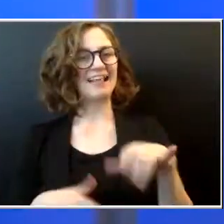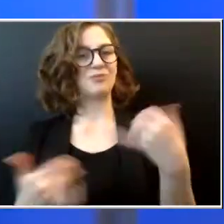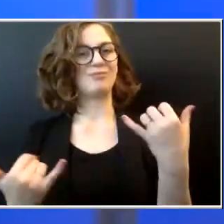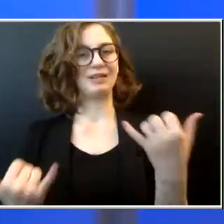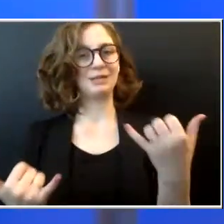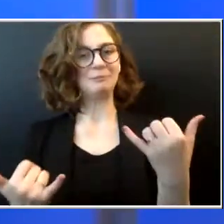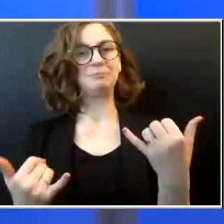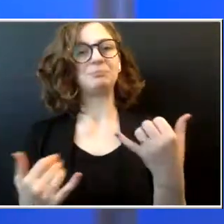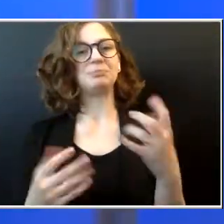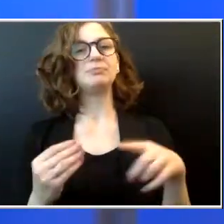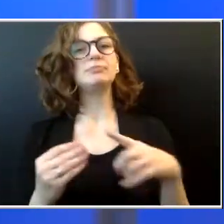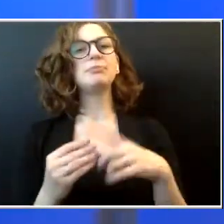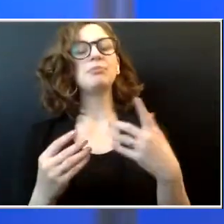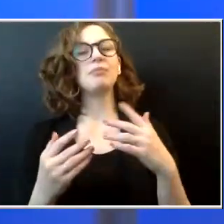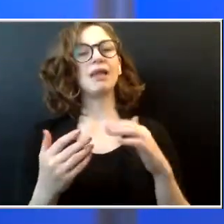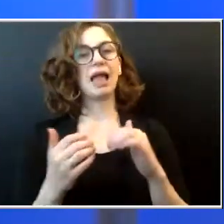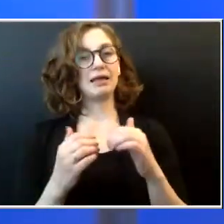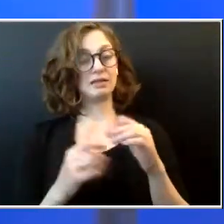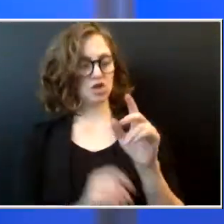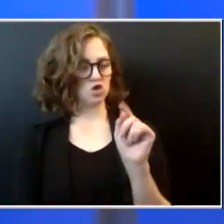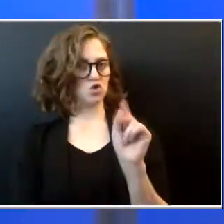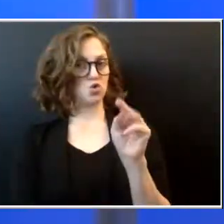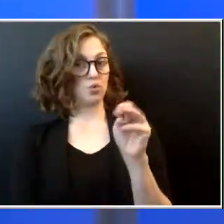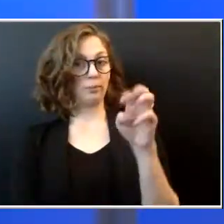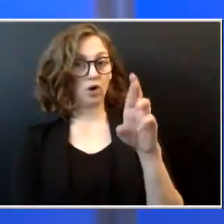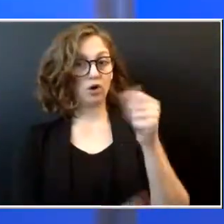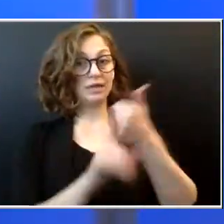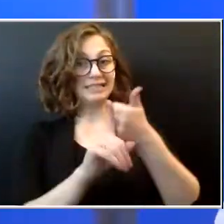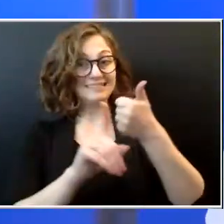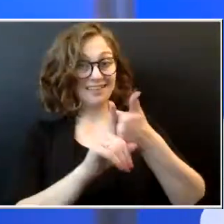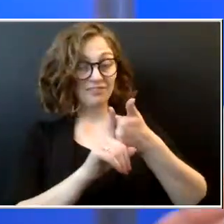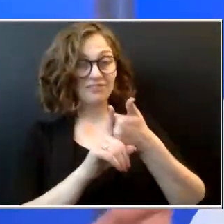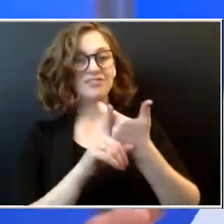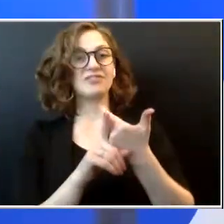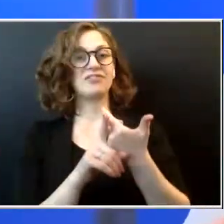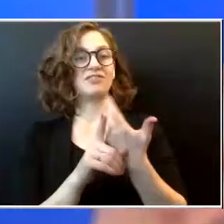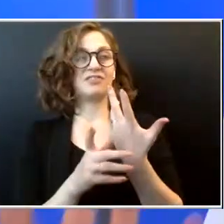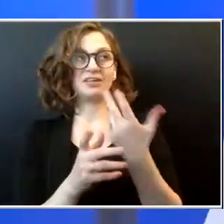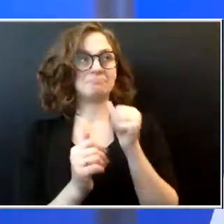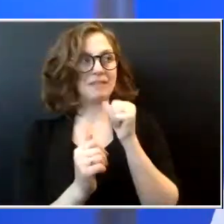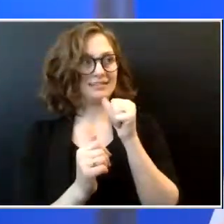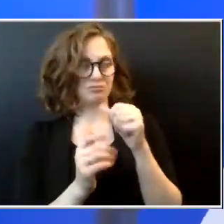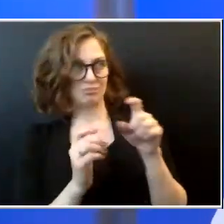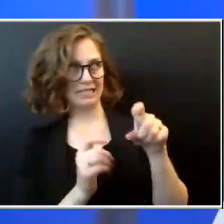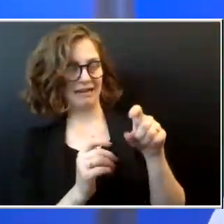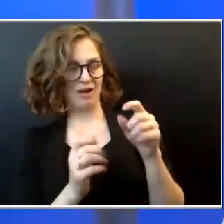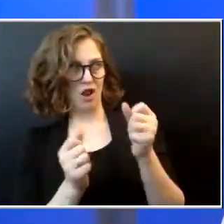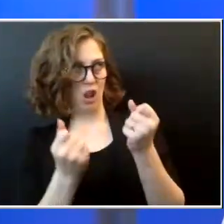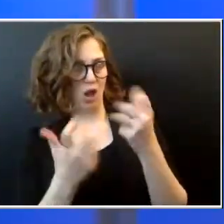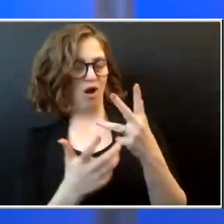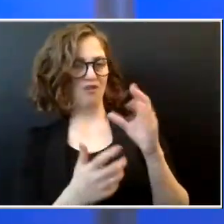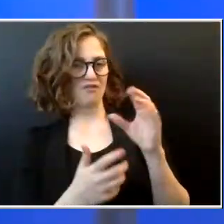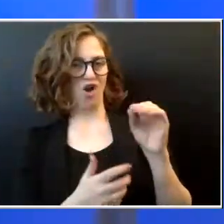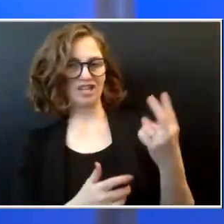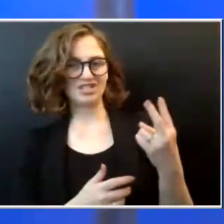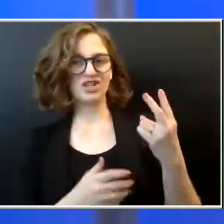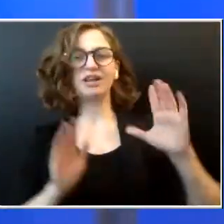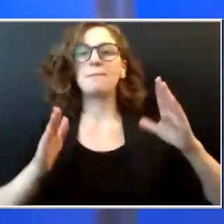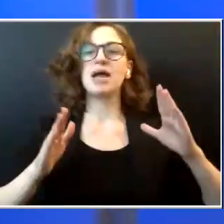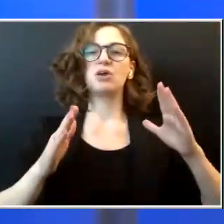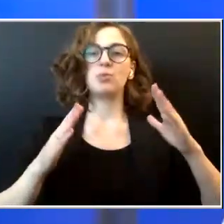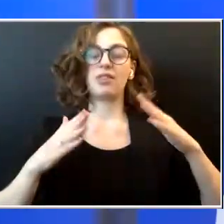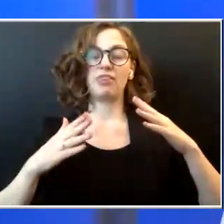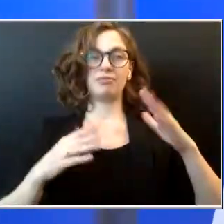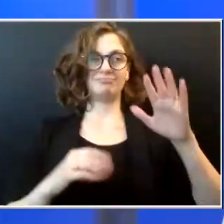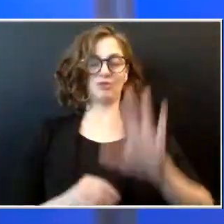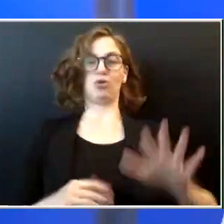about kind of the tumor itself, which obviously has very low oxygen demands versus like the rest of the body, and how does this impact potential side